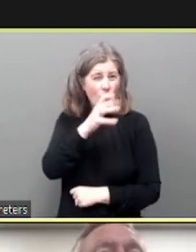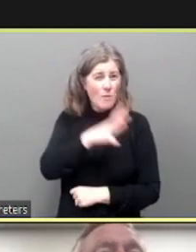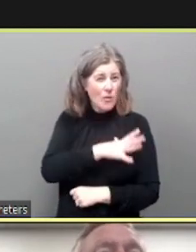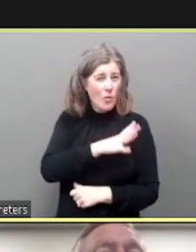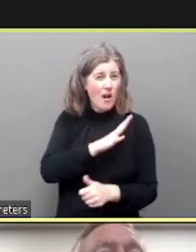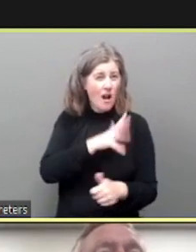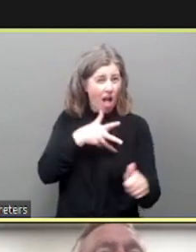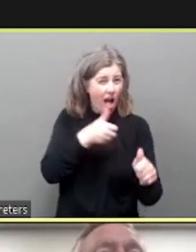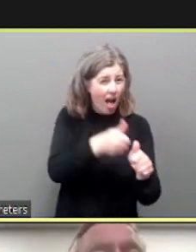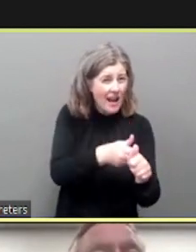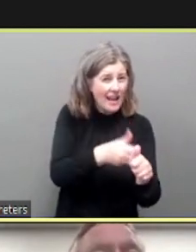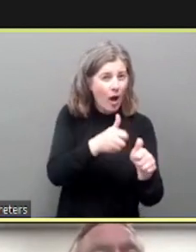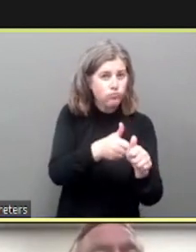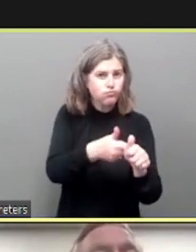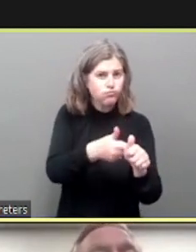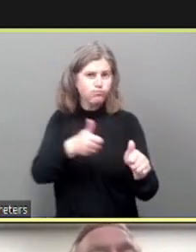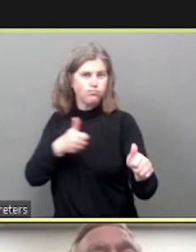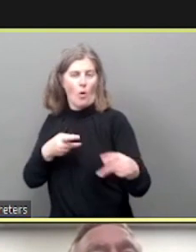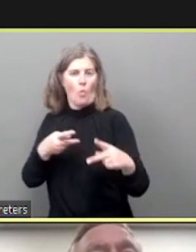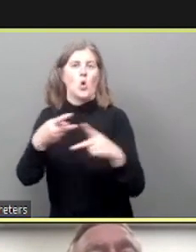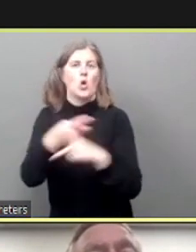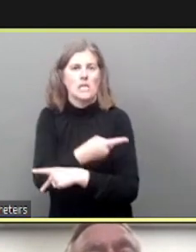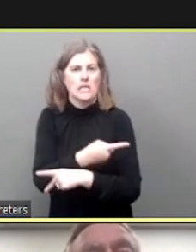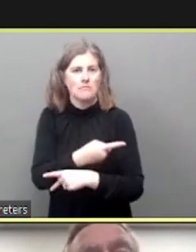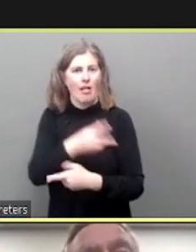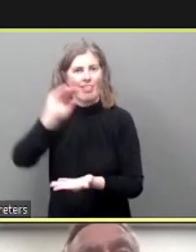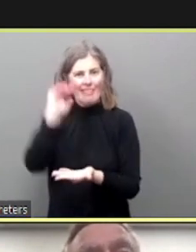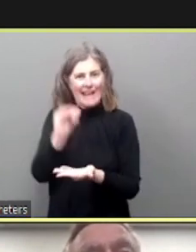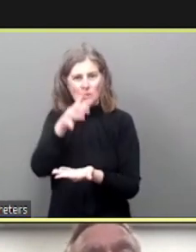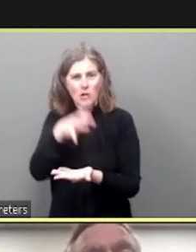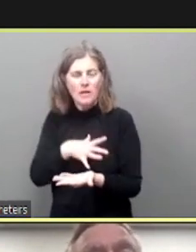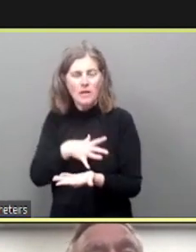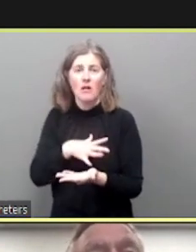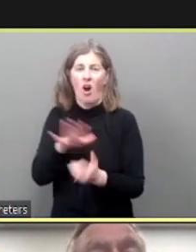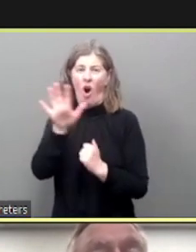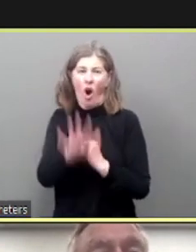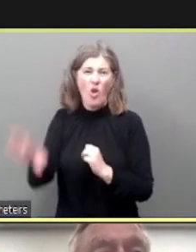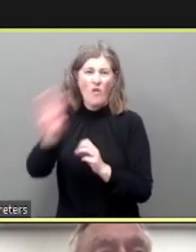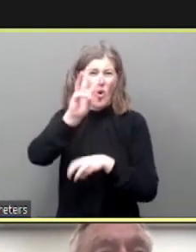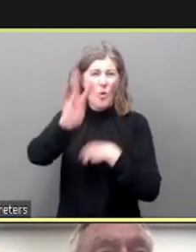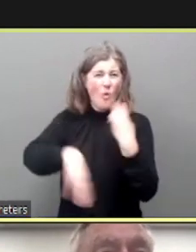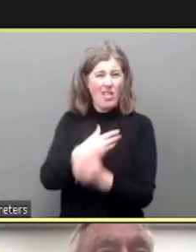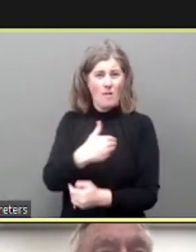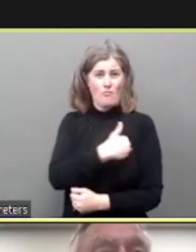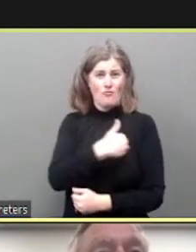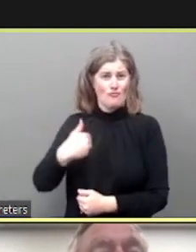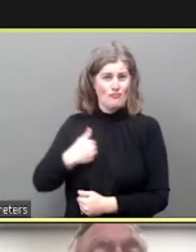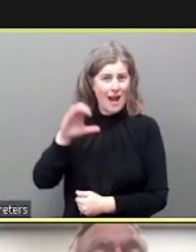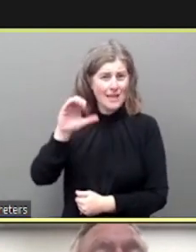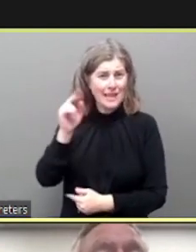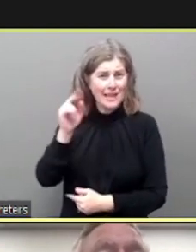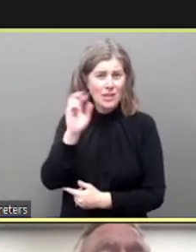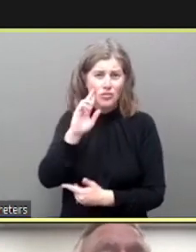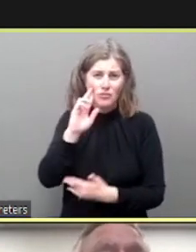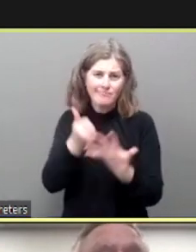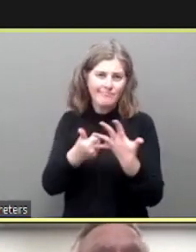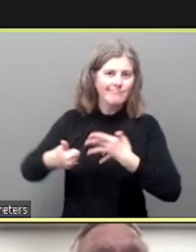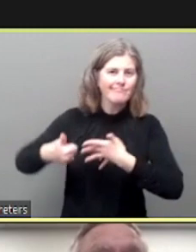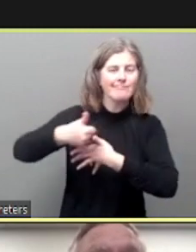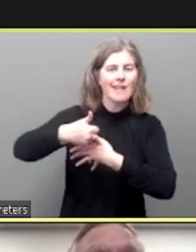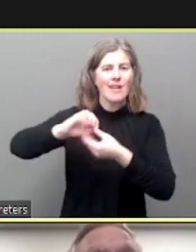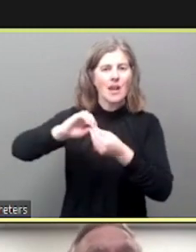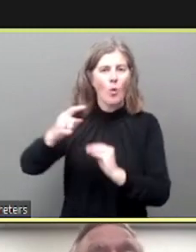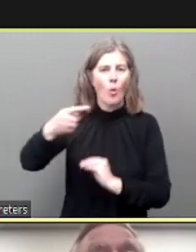it's even lower. And worldwide, breast cancer has now become the #1 cancer diagnosis